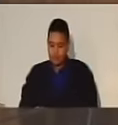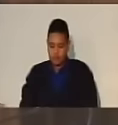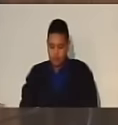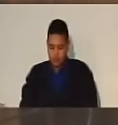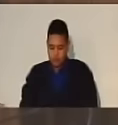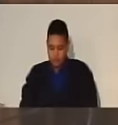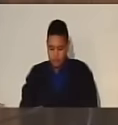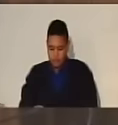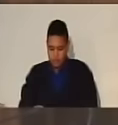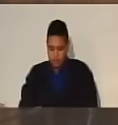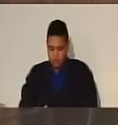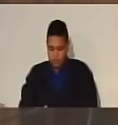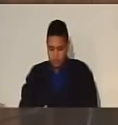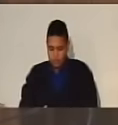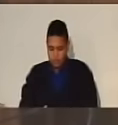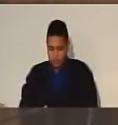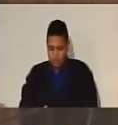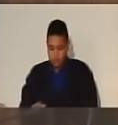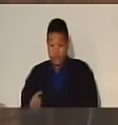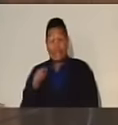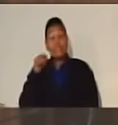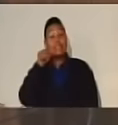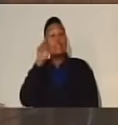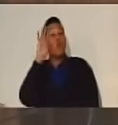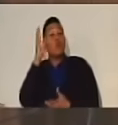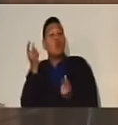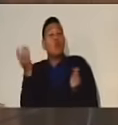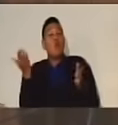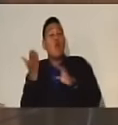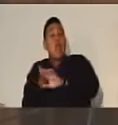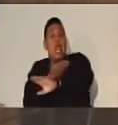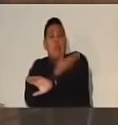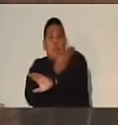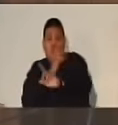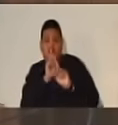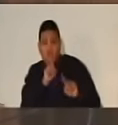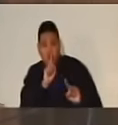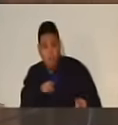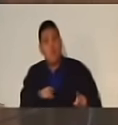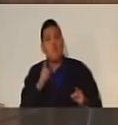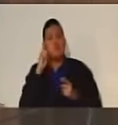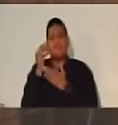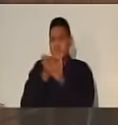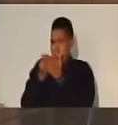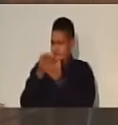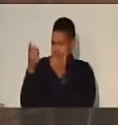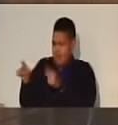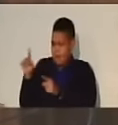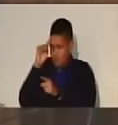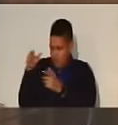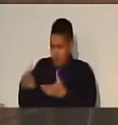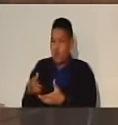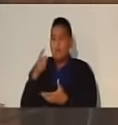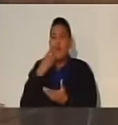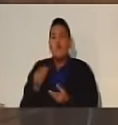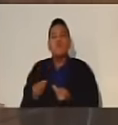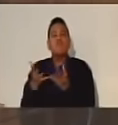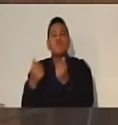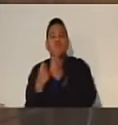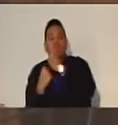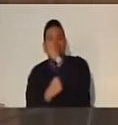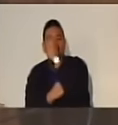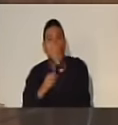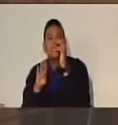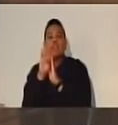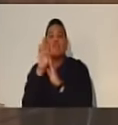improve the reporting of financial statistics for the sector and will lay the foundation for the development of